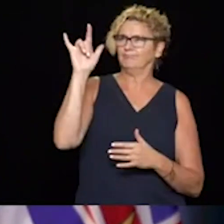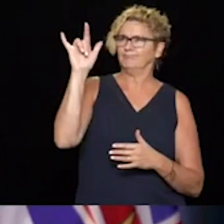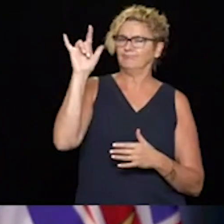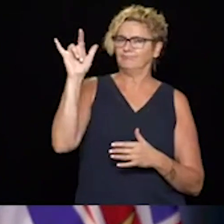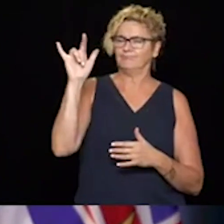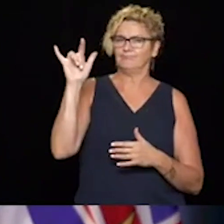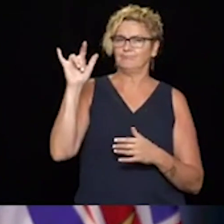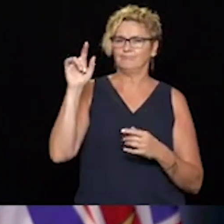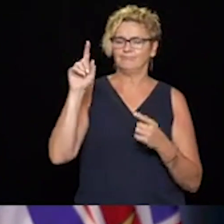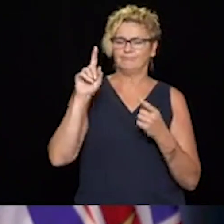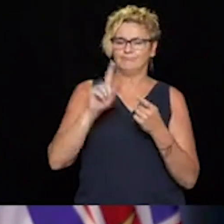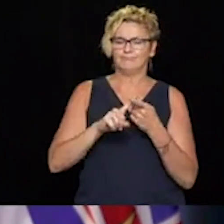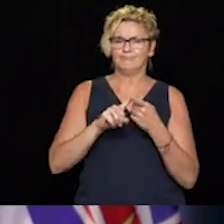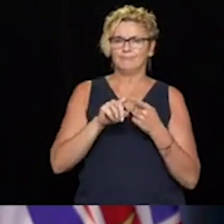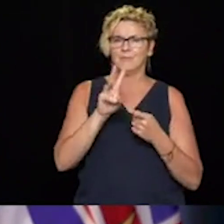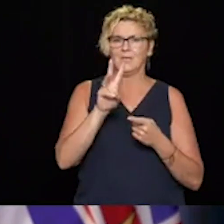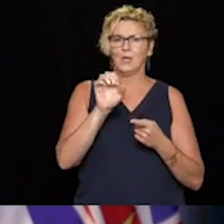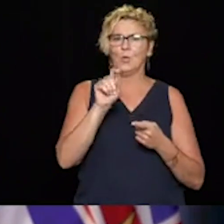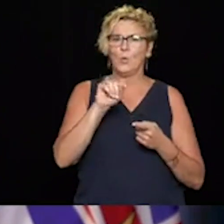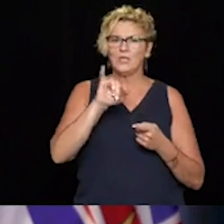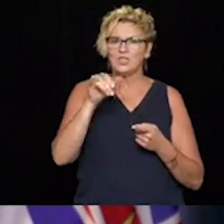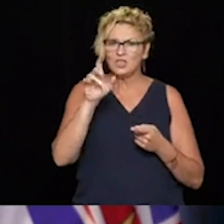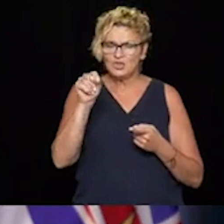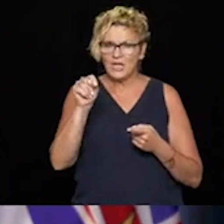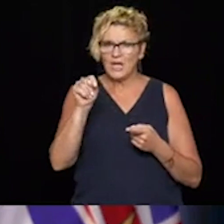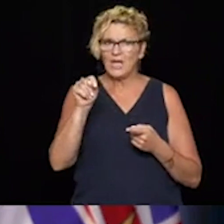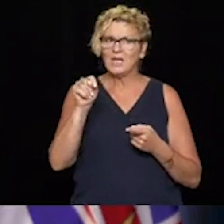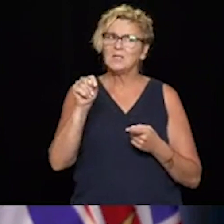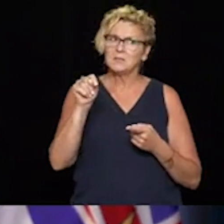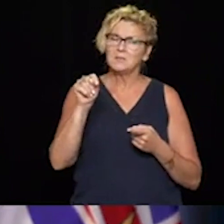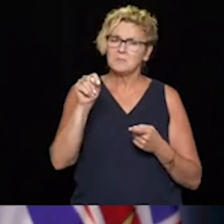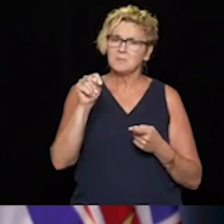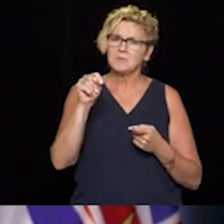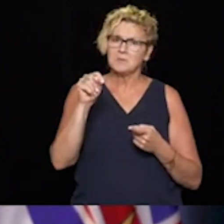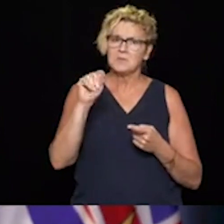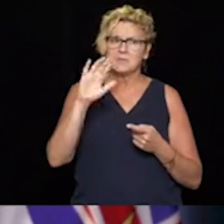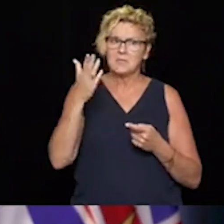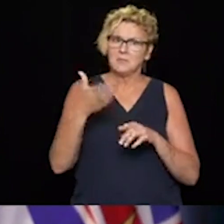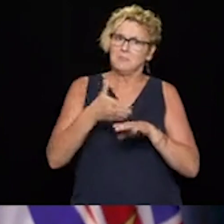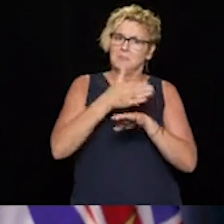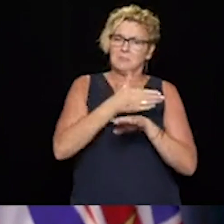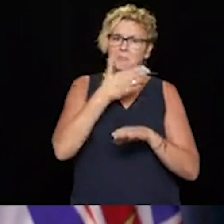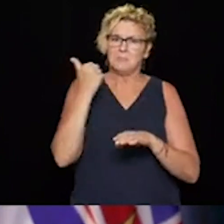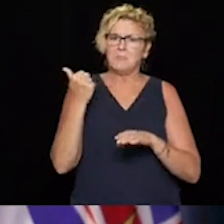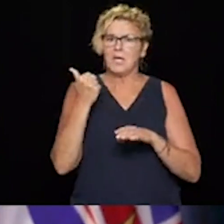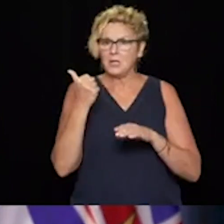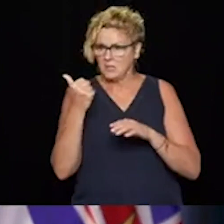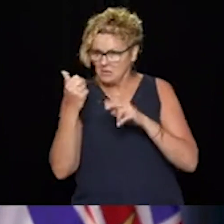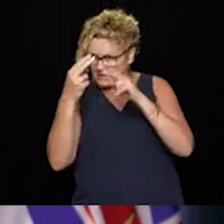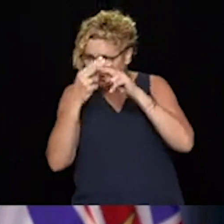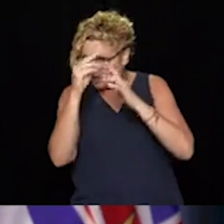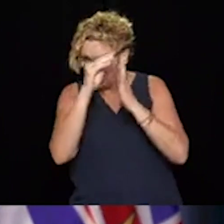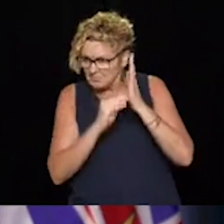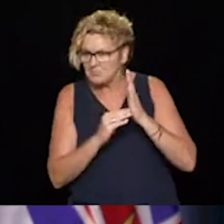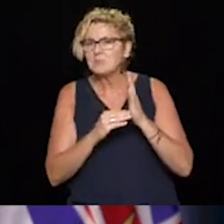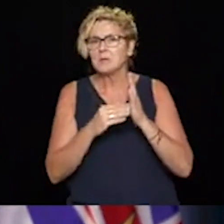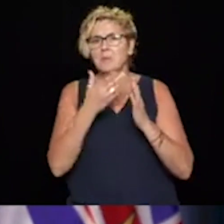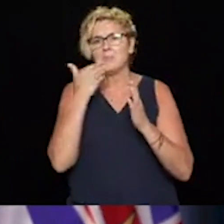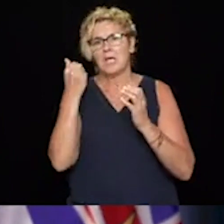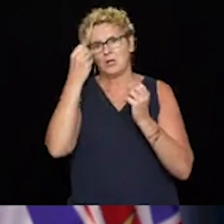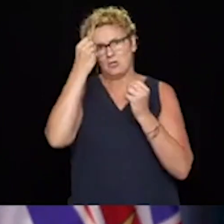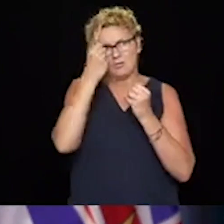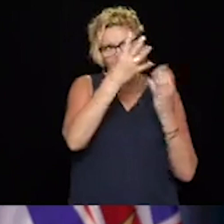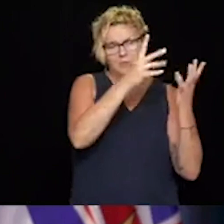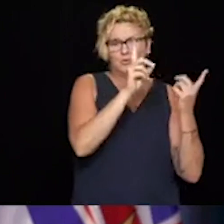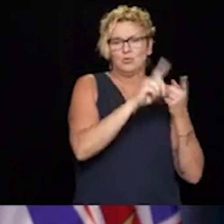footsteps of WestJet and taking people's names, numbers, being more proactive. Well, a high degree